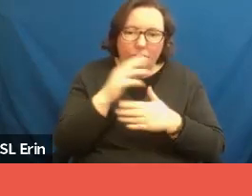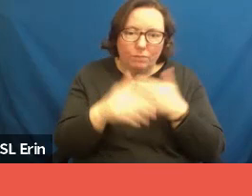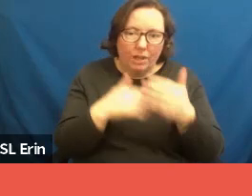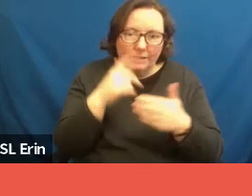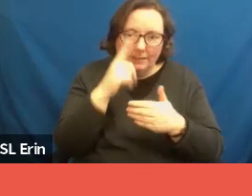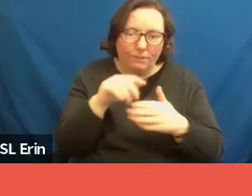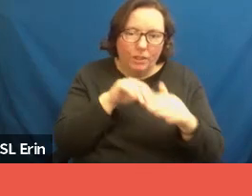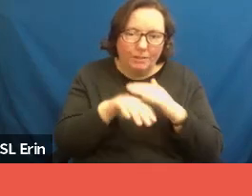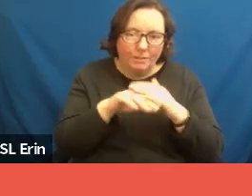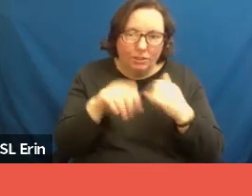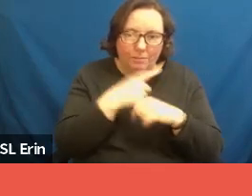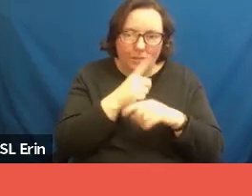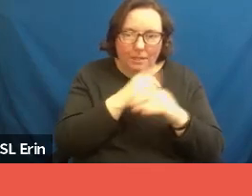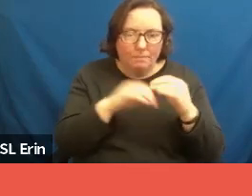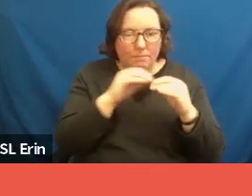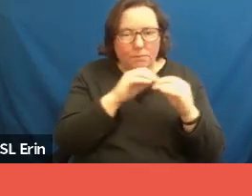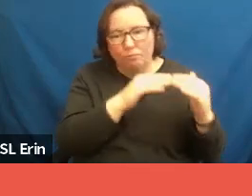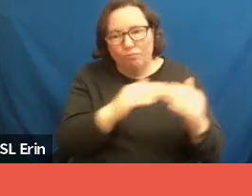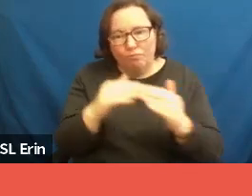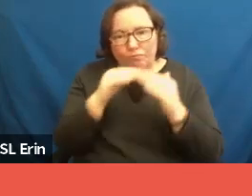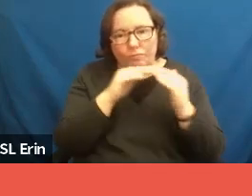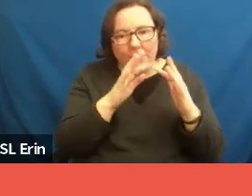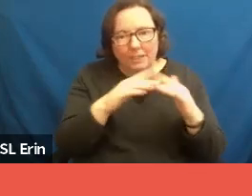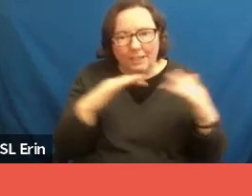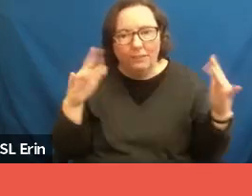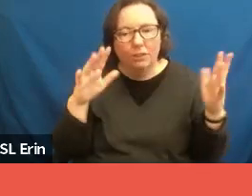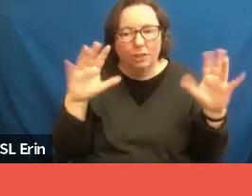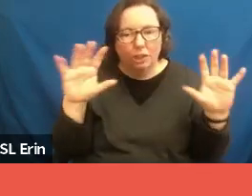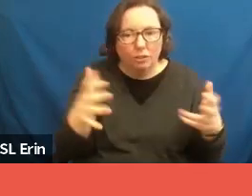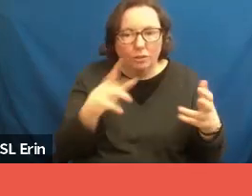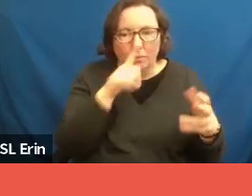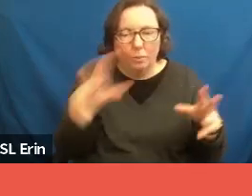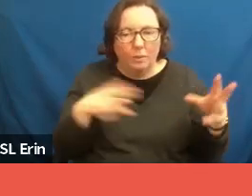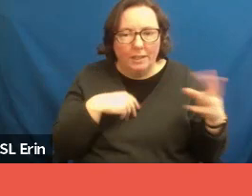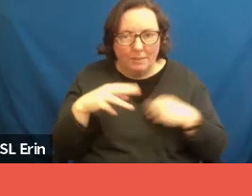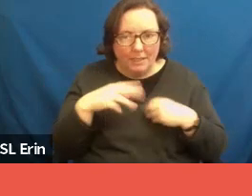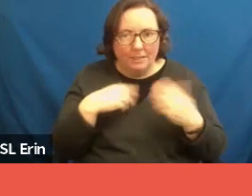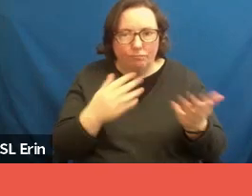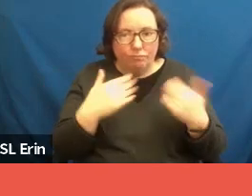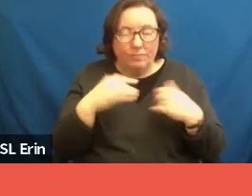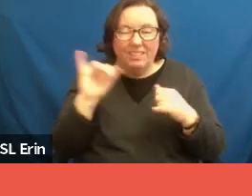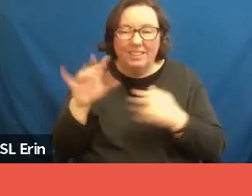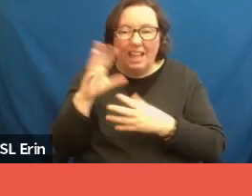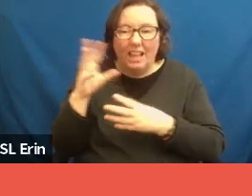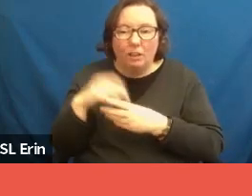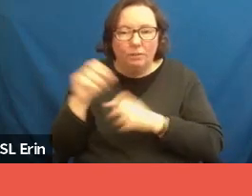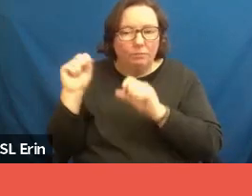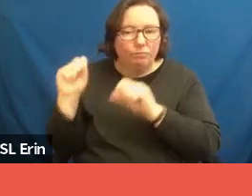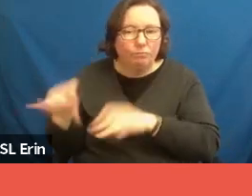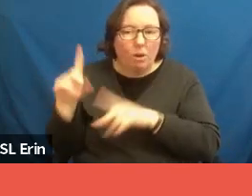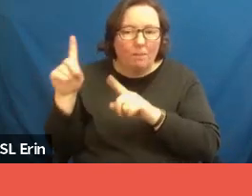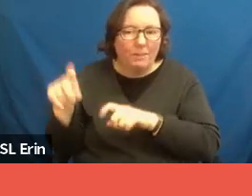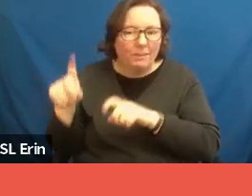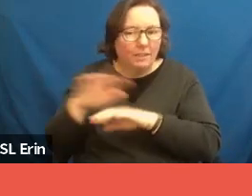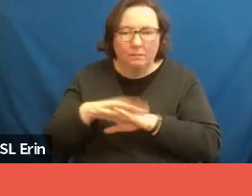to ensure a more diverse pool in the students who are admitted. This included the cancellation of the admissions test and